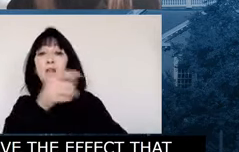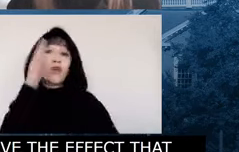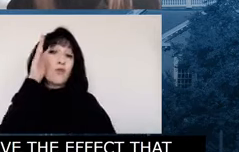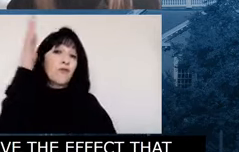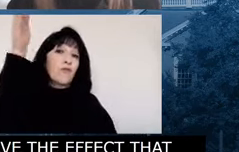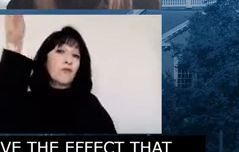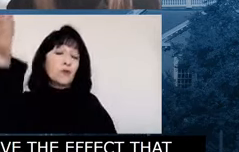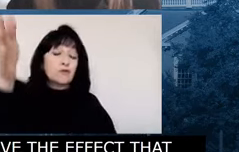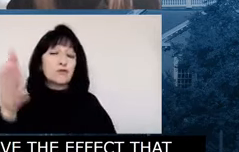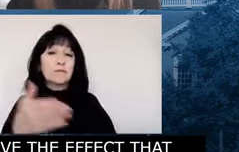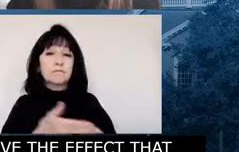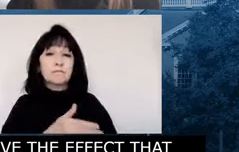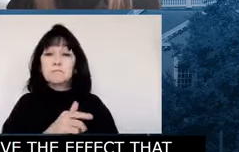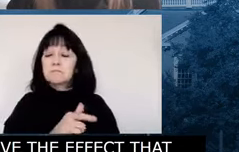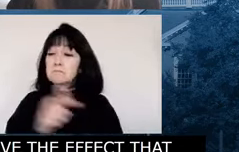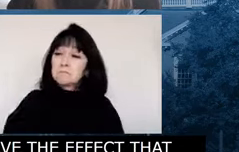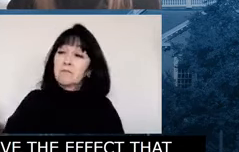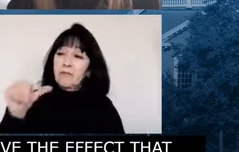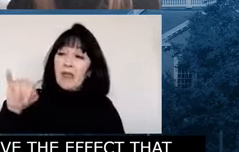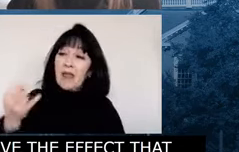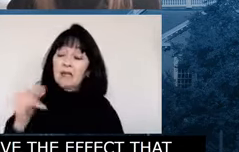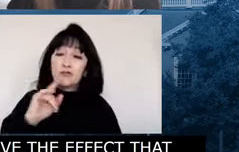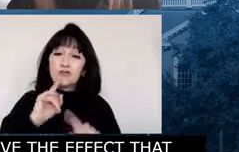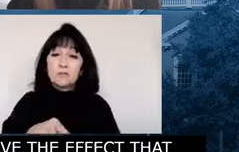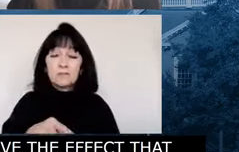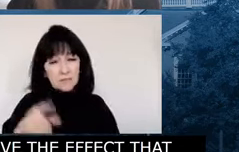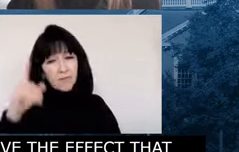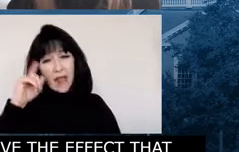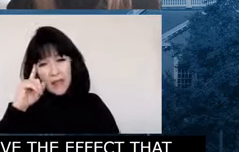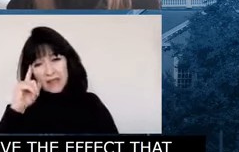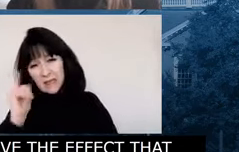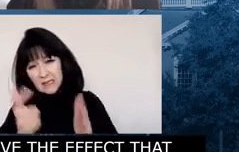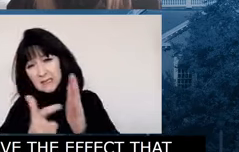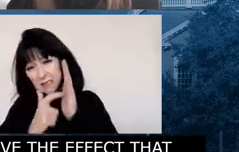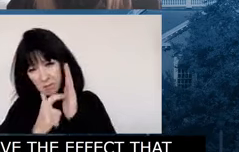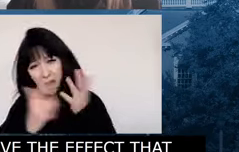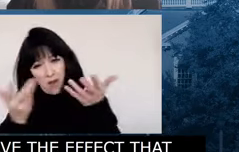Tim. I think the demand was there. I think,